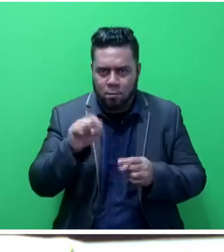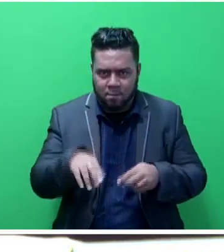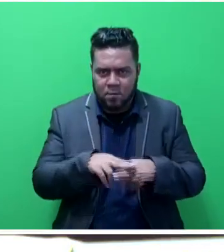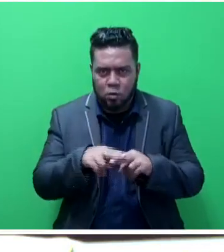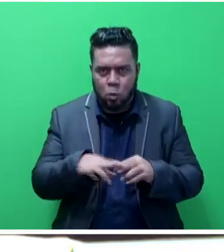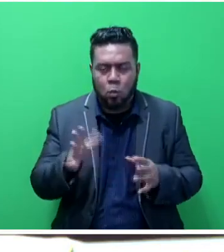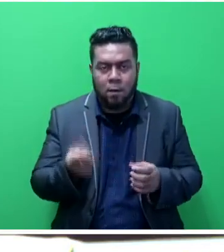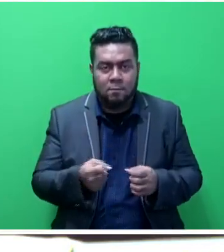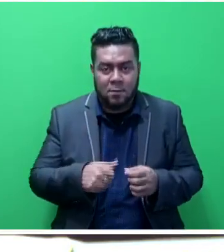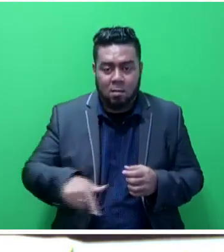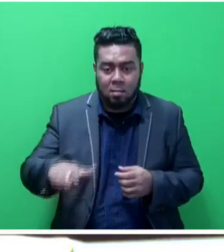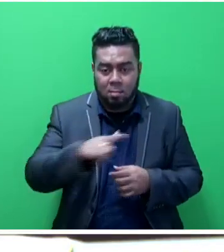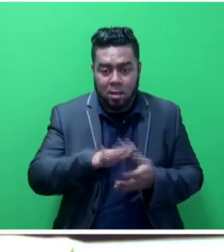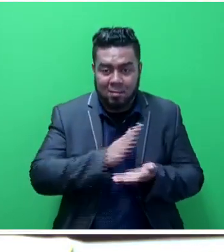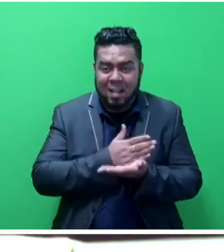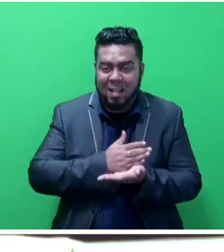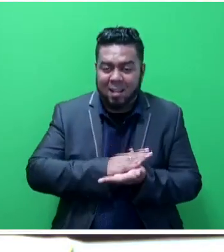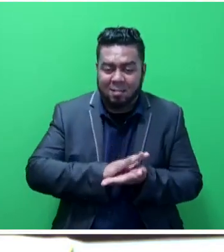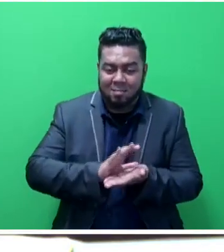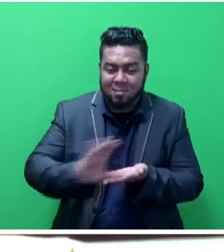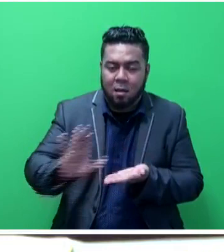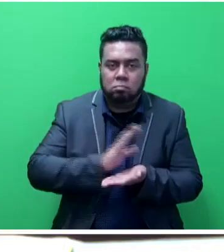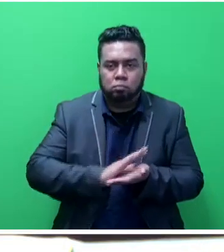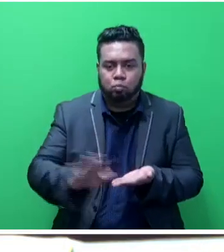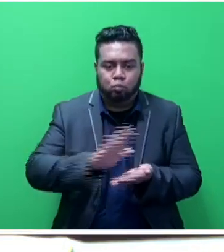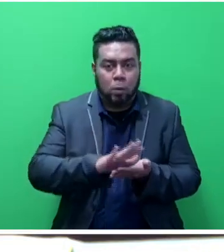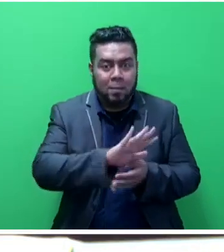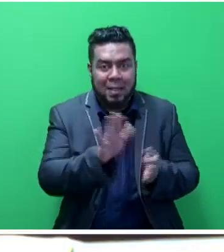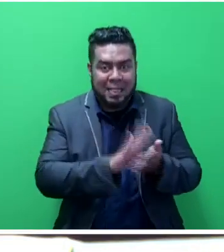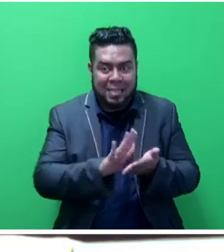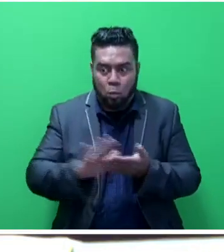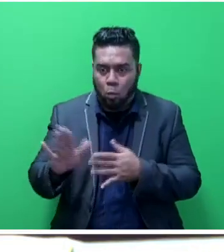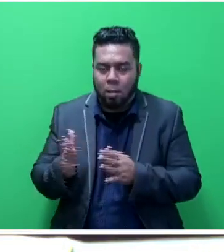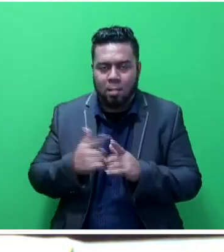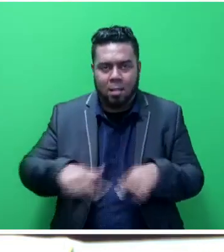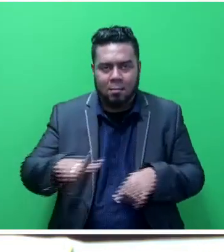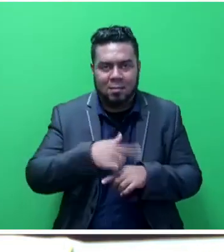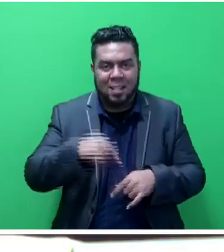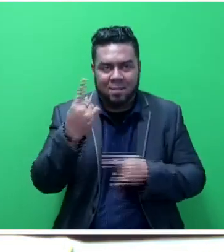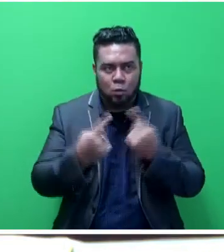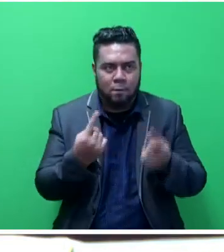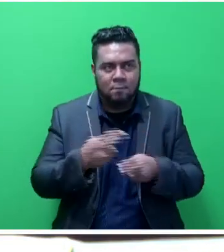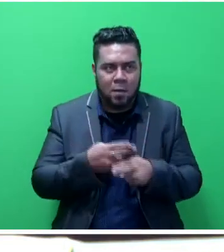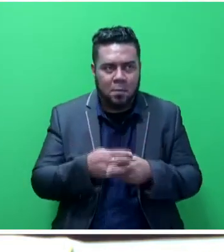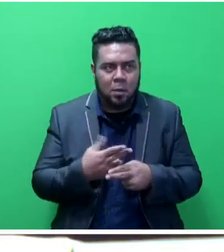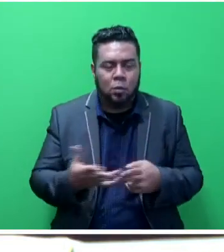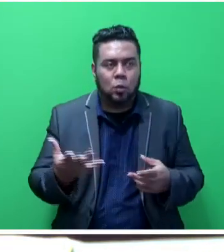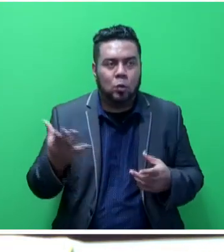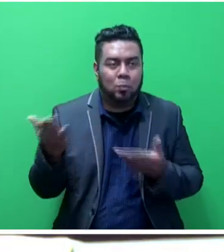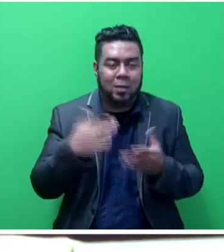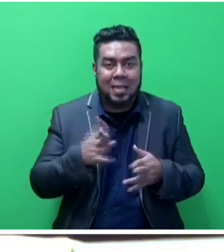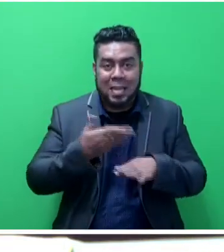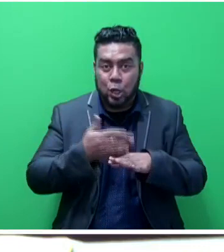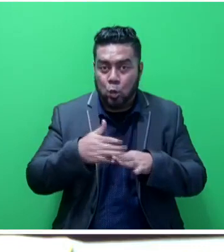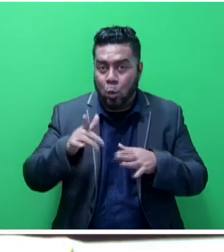provided land clearing support to 20 Matagalis and 33 individual farmers in the settlements to bring in new land